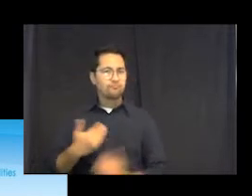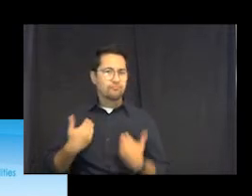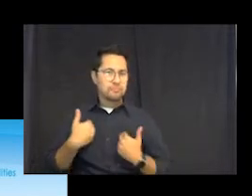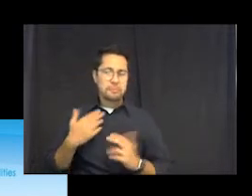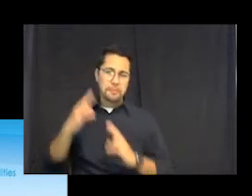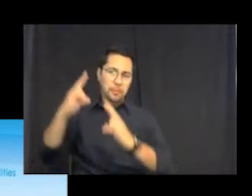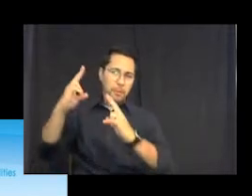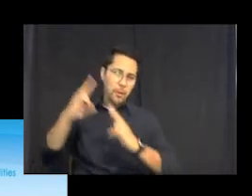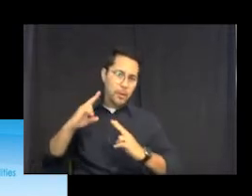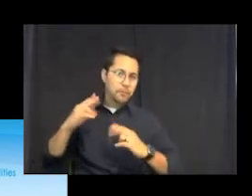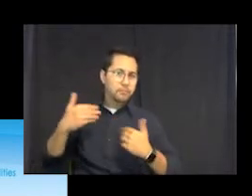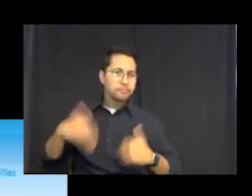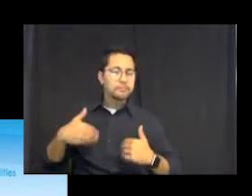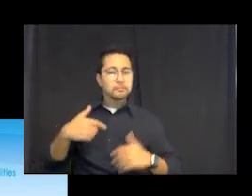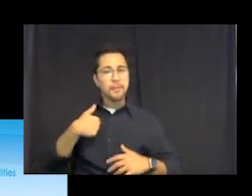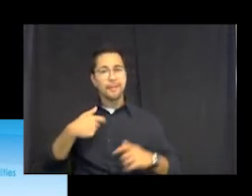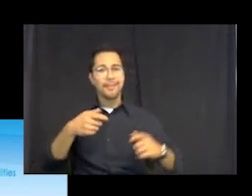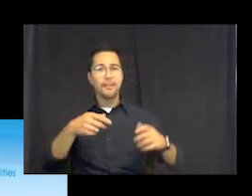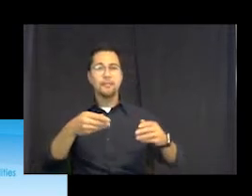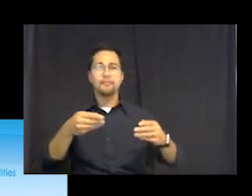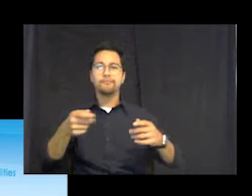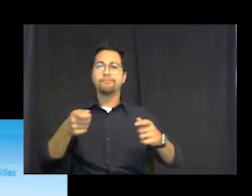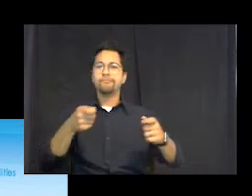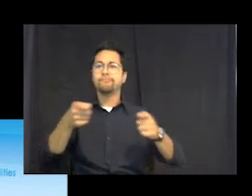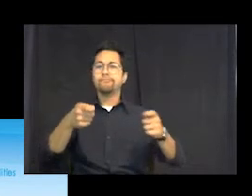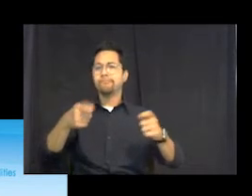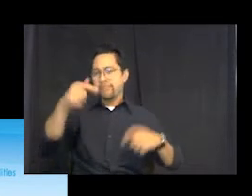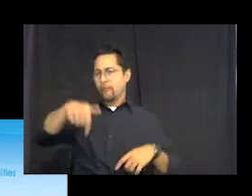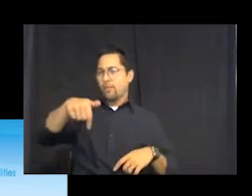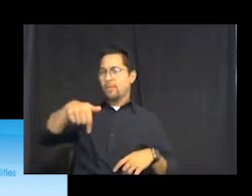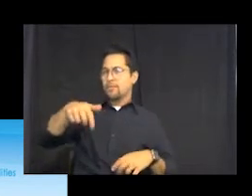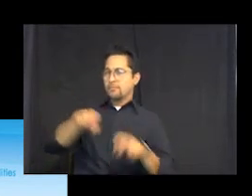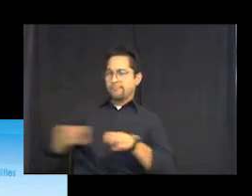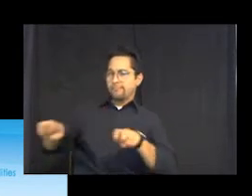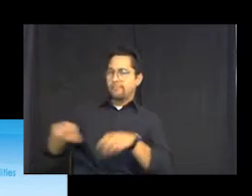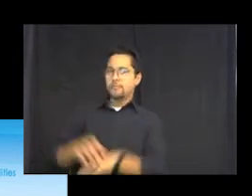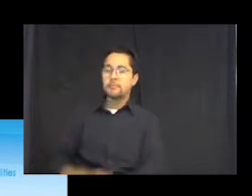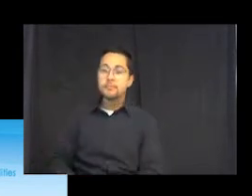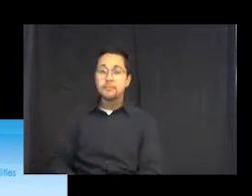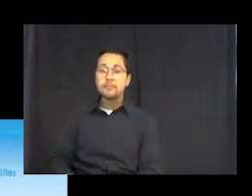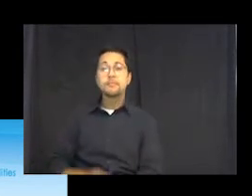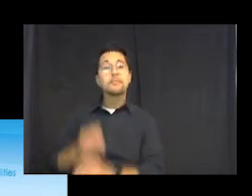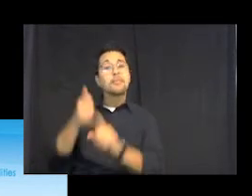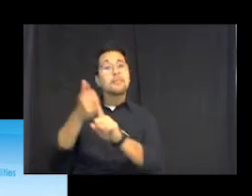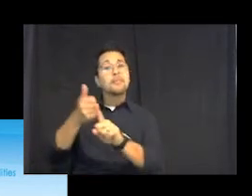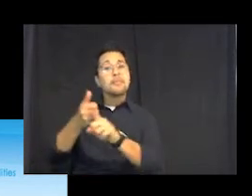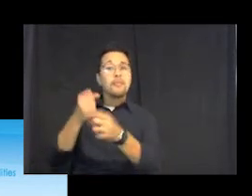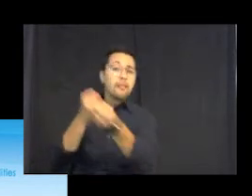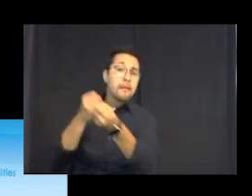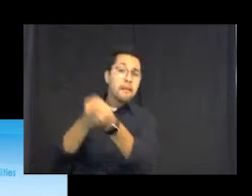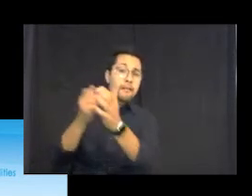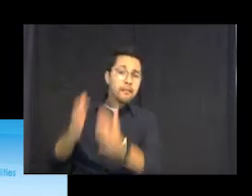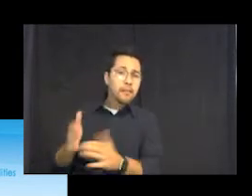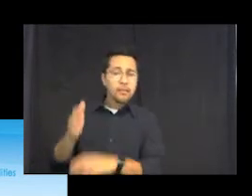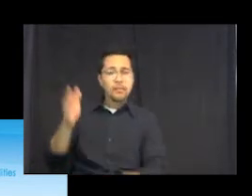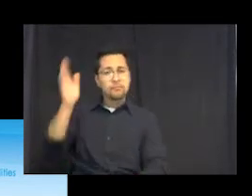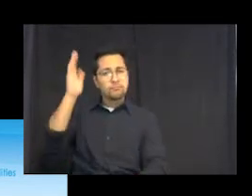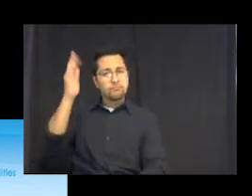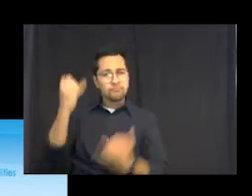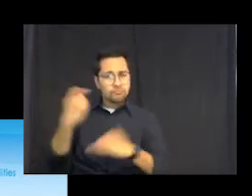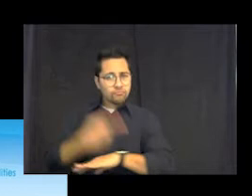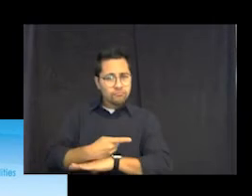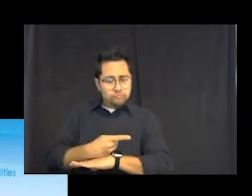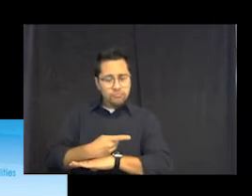wonderful privilege of being the moderator of this panel. The self-advocates speaking today,